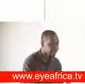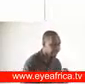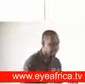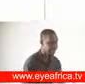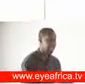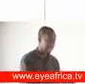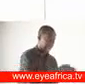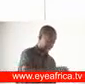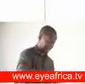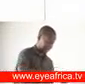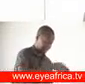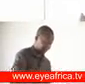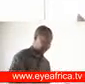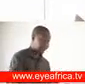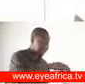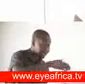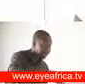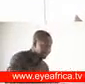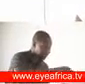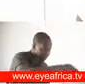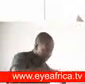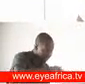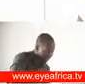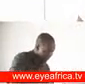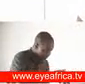the recipient address at this point.